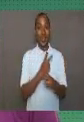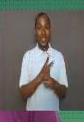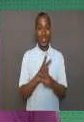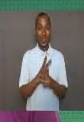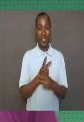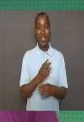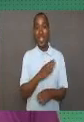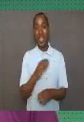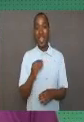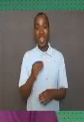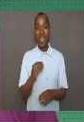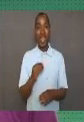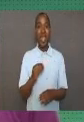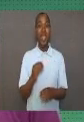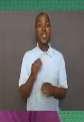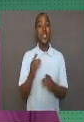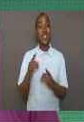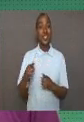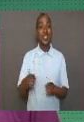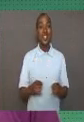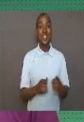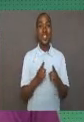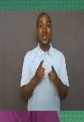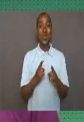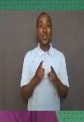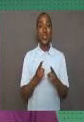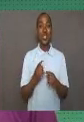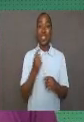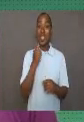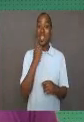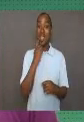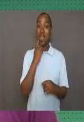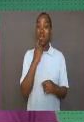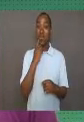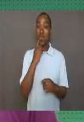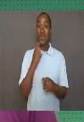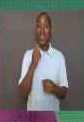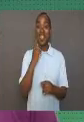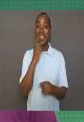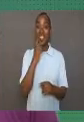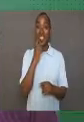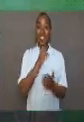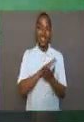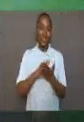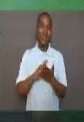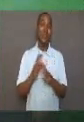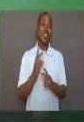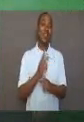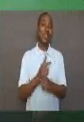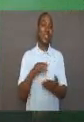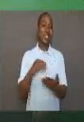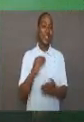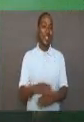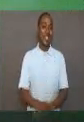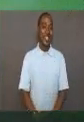we explained methods of keeping the mouth and teeth clean.